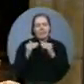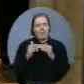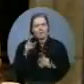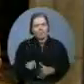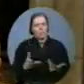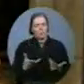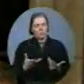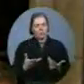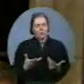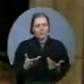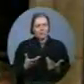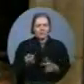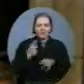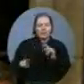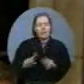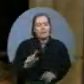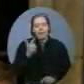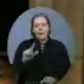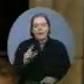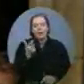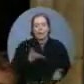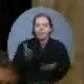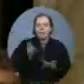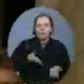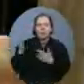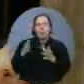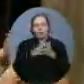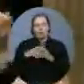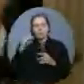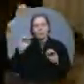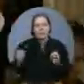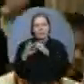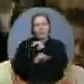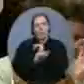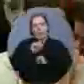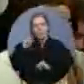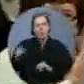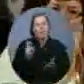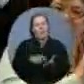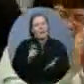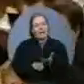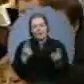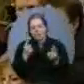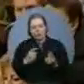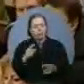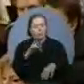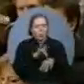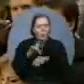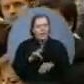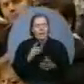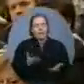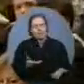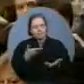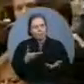jobs down there in the States. When are we going to see some real action from this government? Right Honourable Prime Minister. Order.